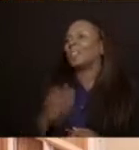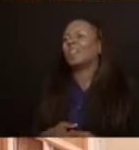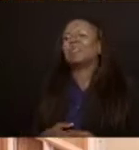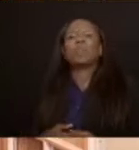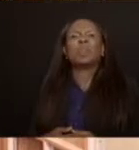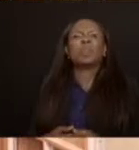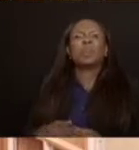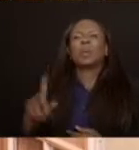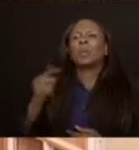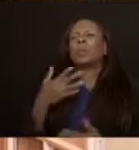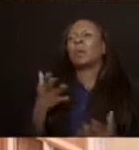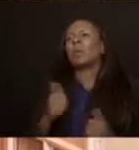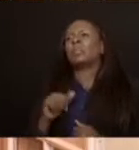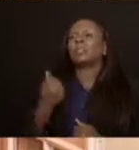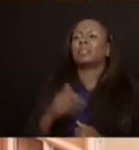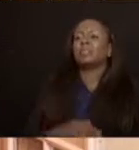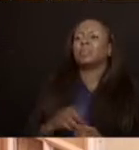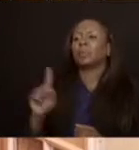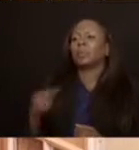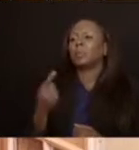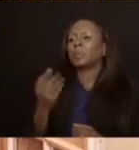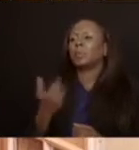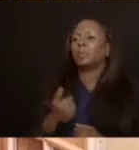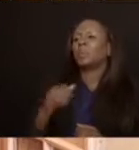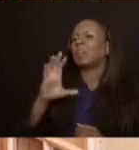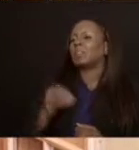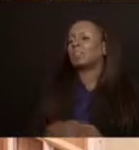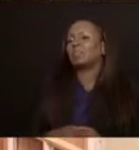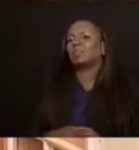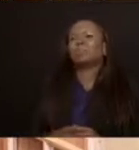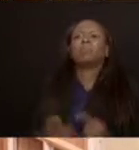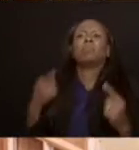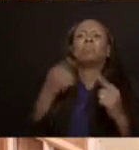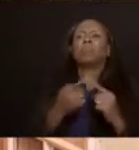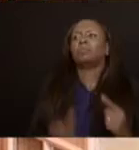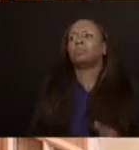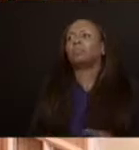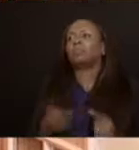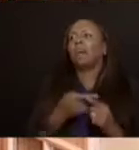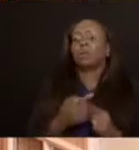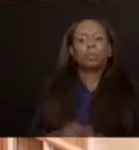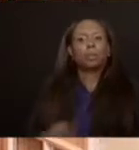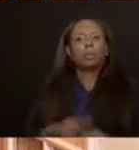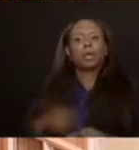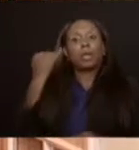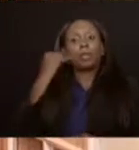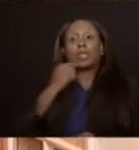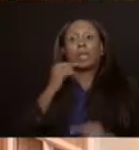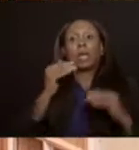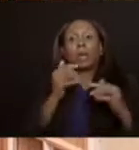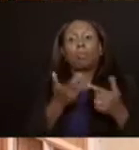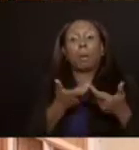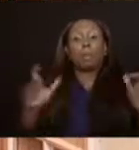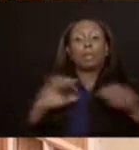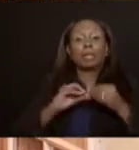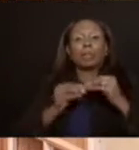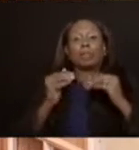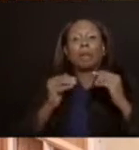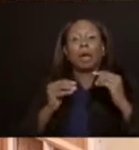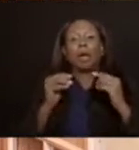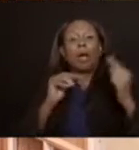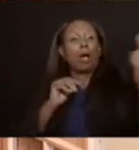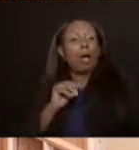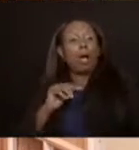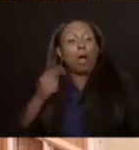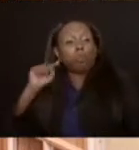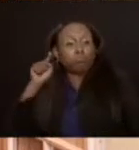up with the clouds, we're way above the earth. And that is what we have to always remember. And I am confident that we will continue. And why am